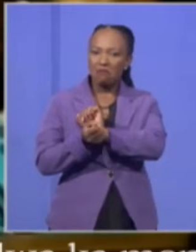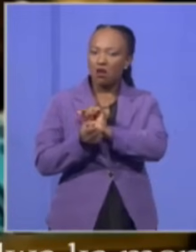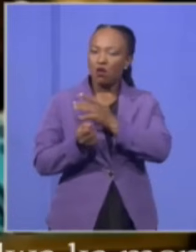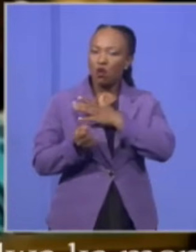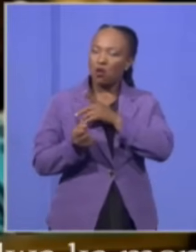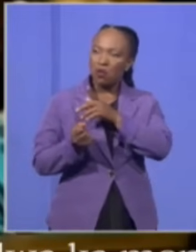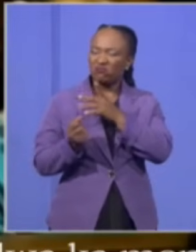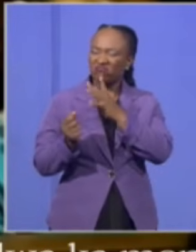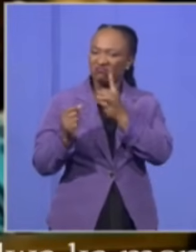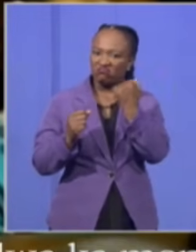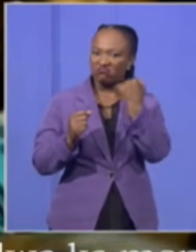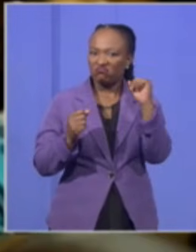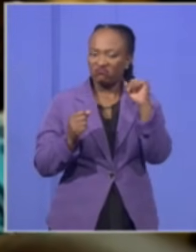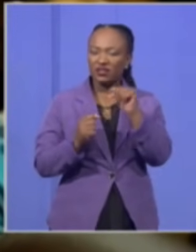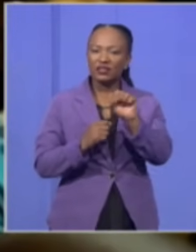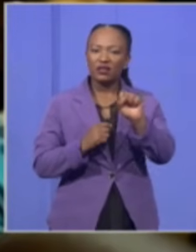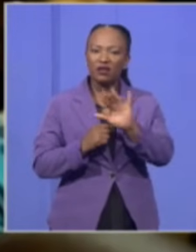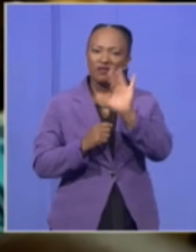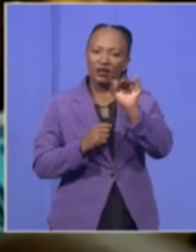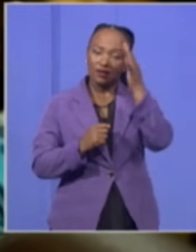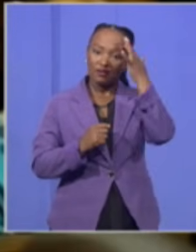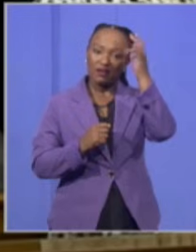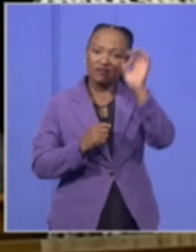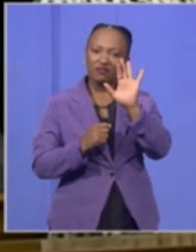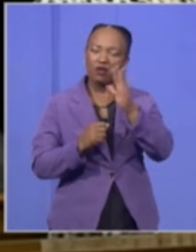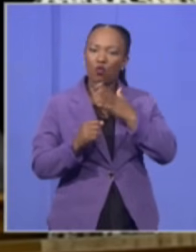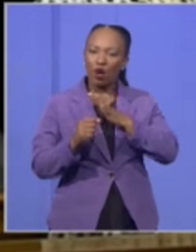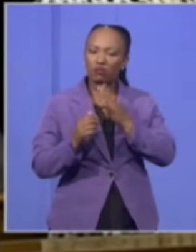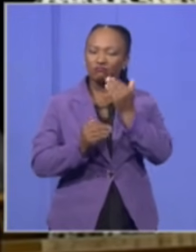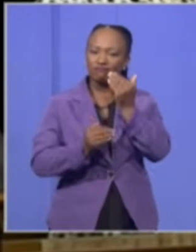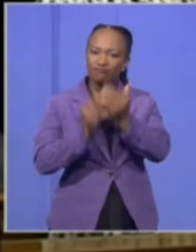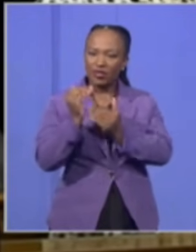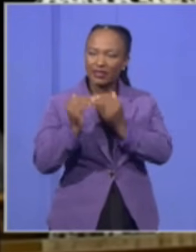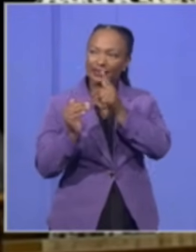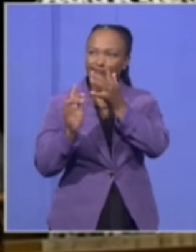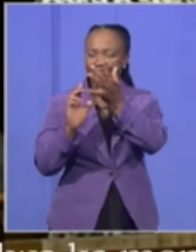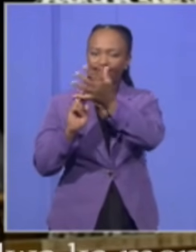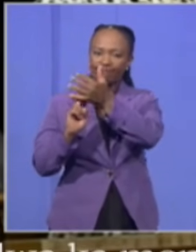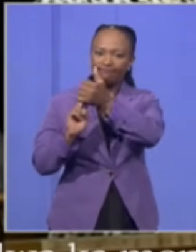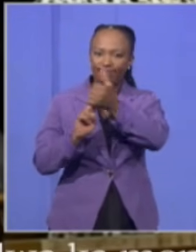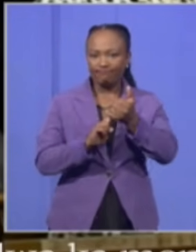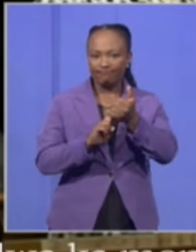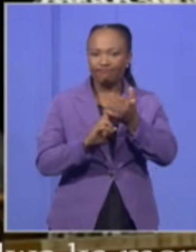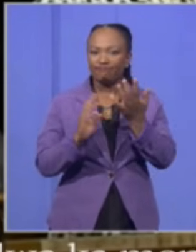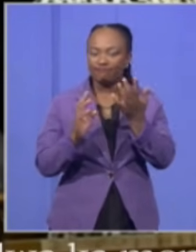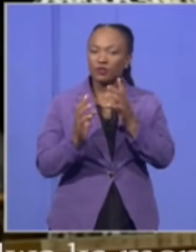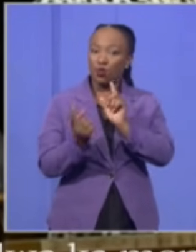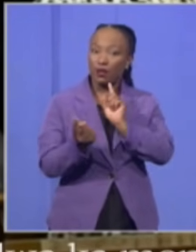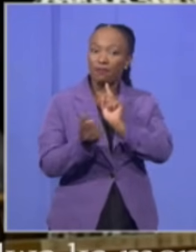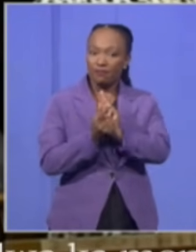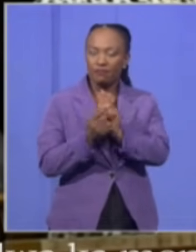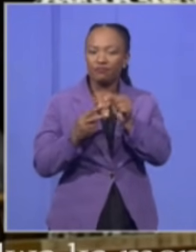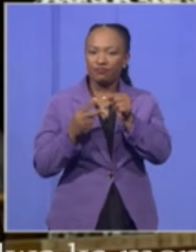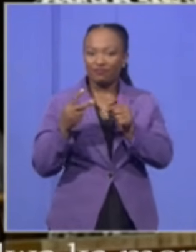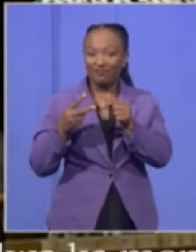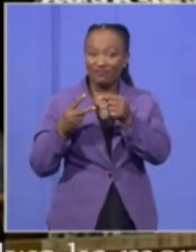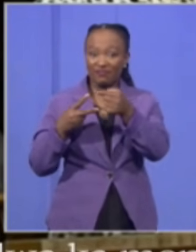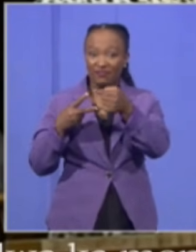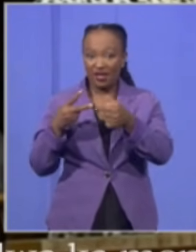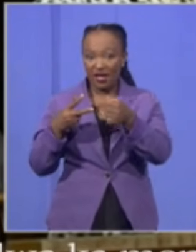yeo. Mmušo wa Afrika Borwa o laeditše gore o tla letela tshepedišo ya tlhotlo yeo e fela ba tla thulana le yona. Shepard le Mary